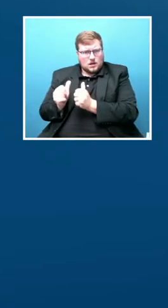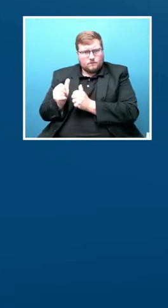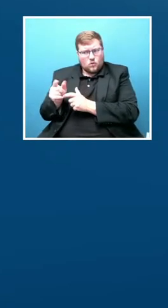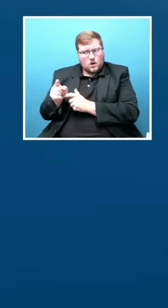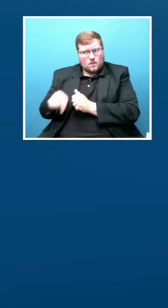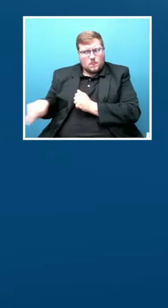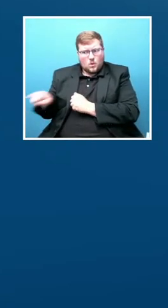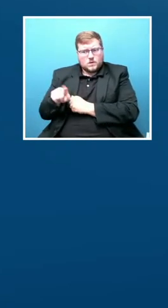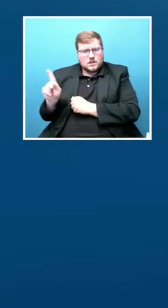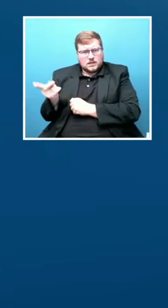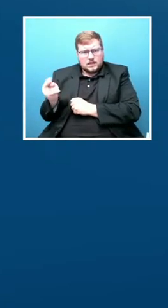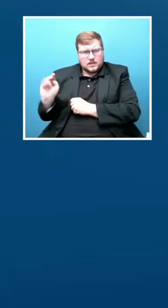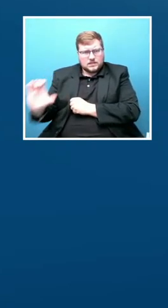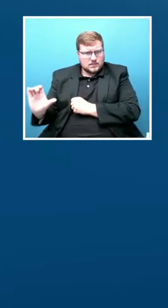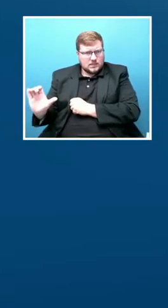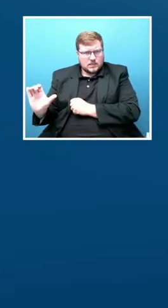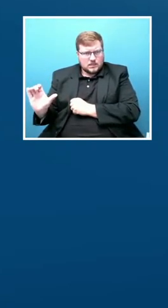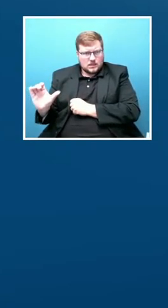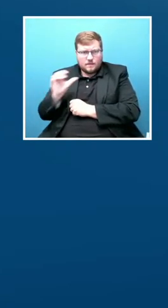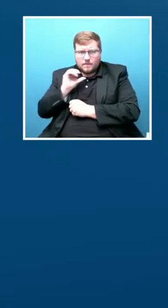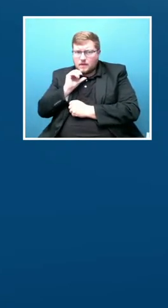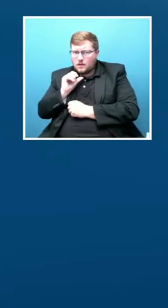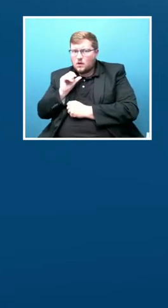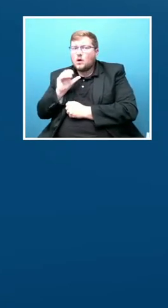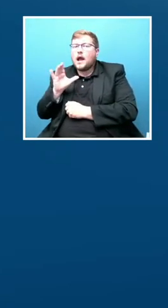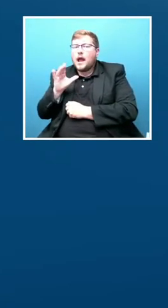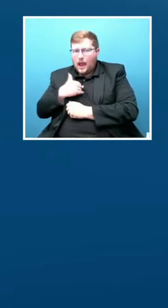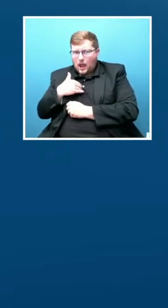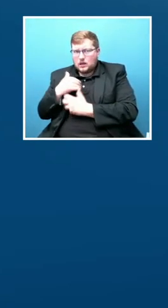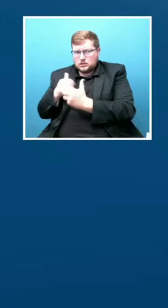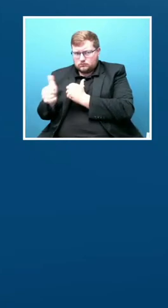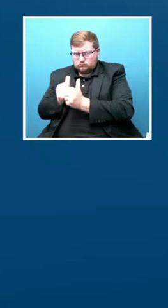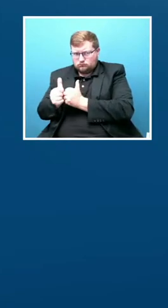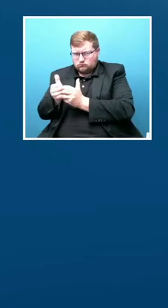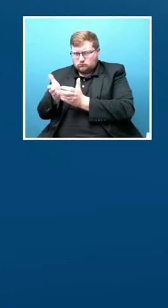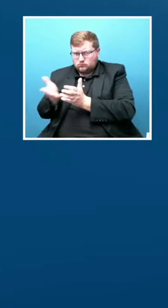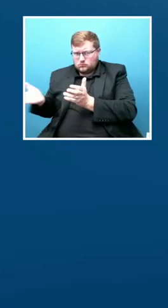seats? Oh, that is a great question. Thank you very much.